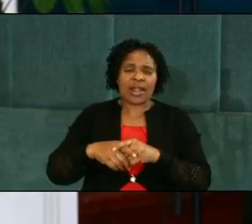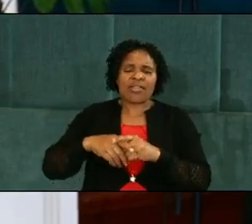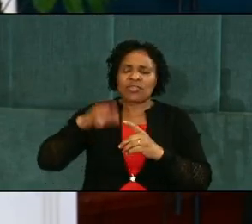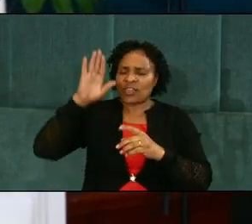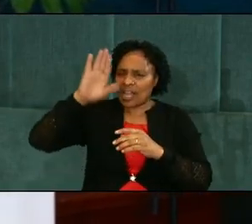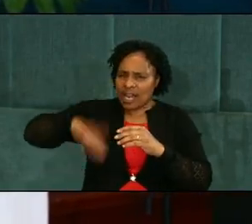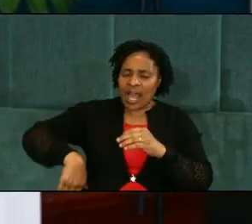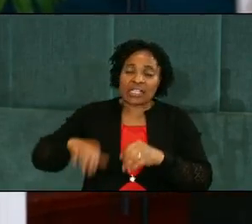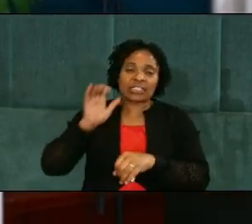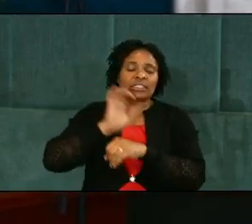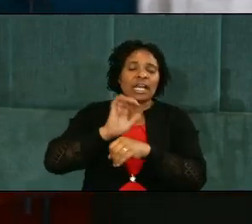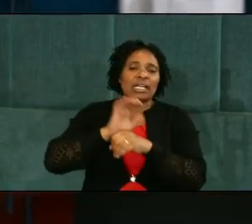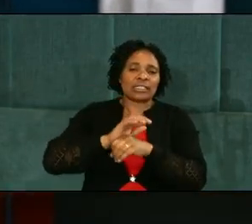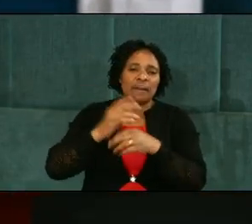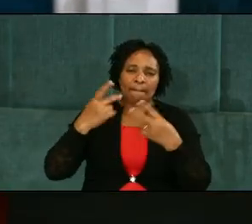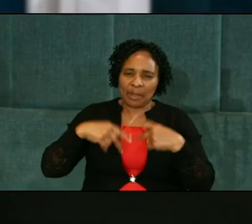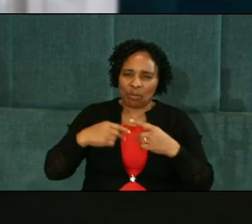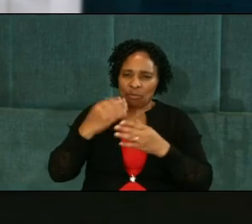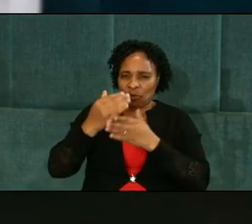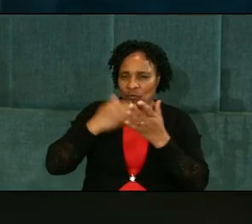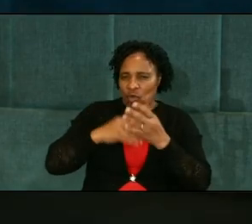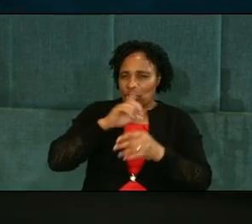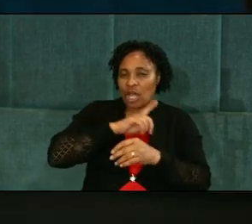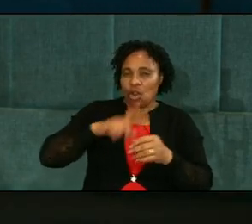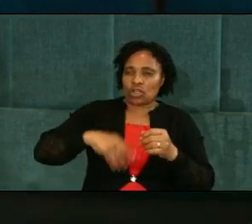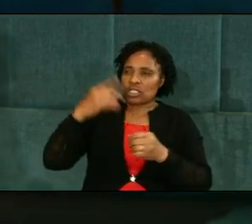of church people before the Lord comes.